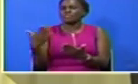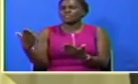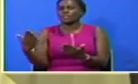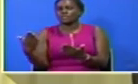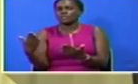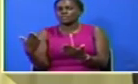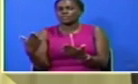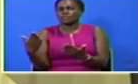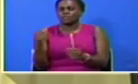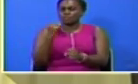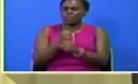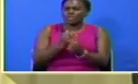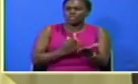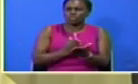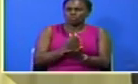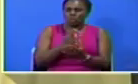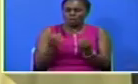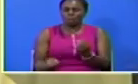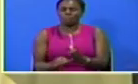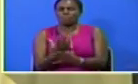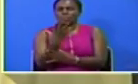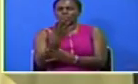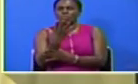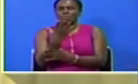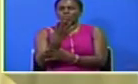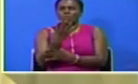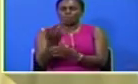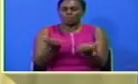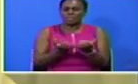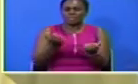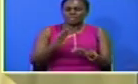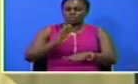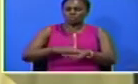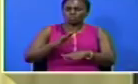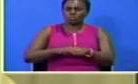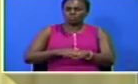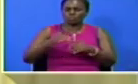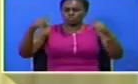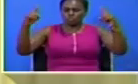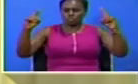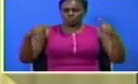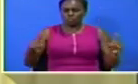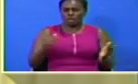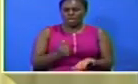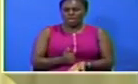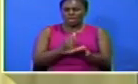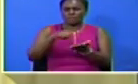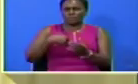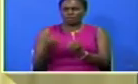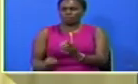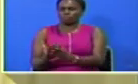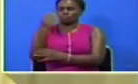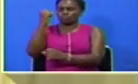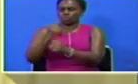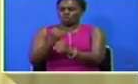power to ensure that we create an enabling environment for you to prosper, for you to help us create jobs for our